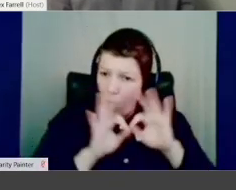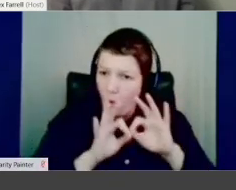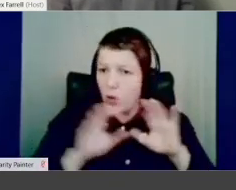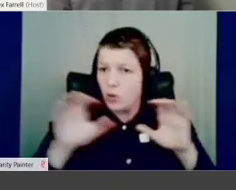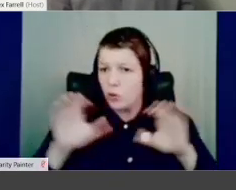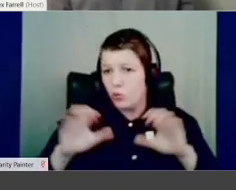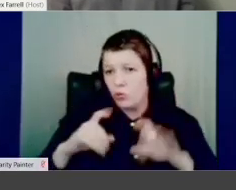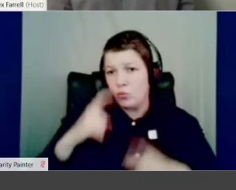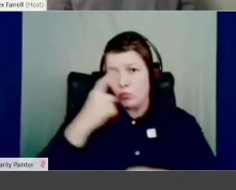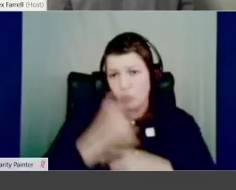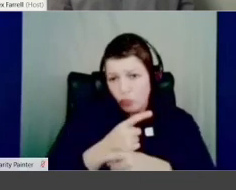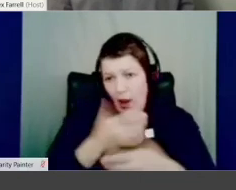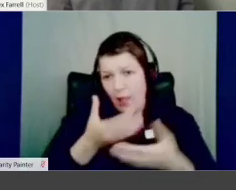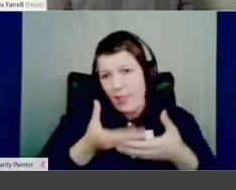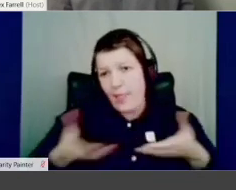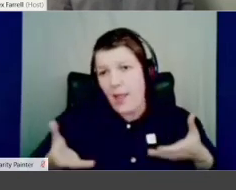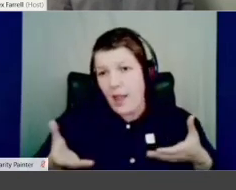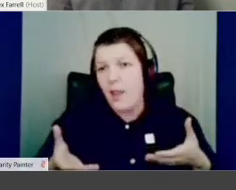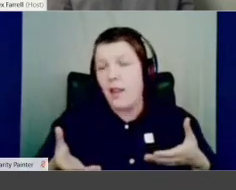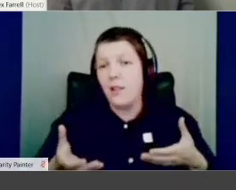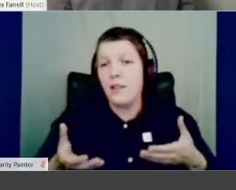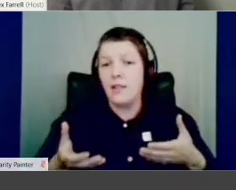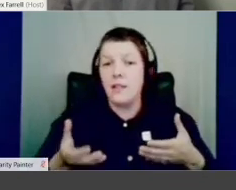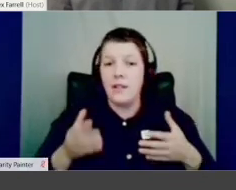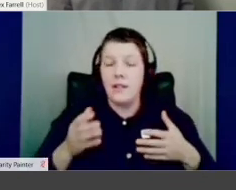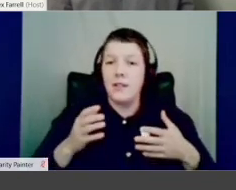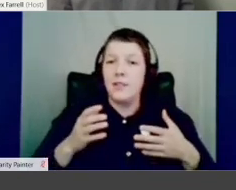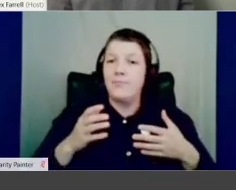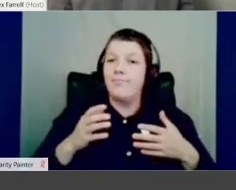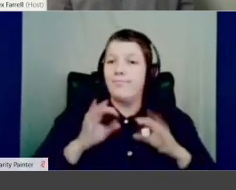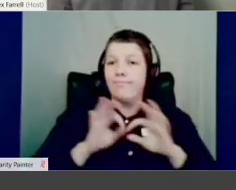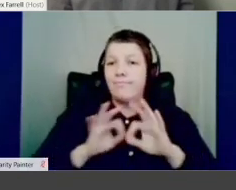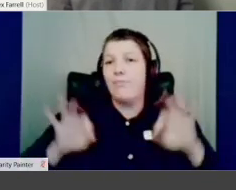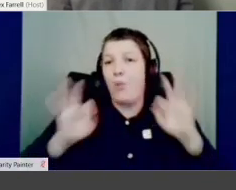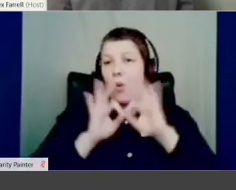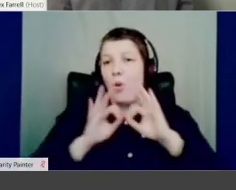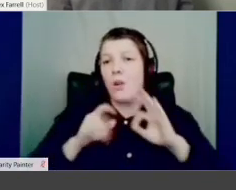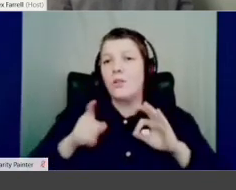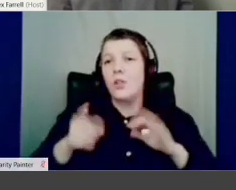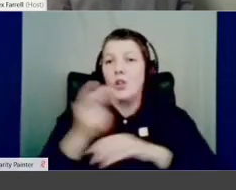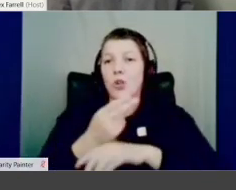like a delightful user experience and a